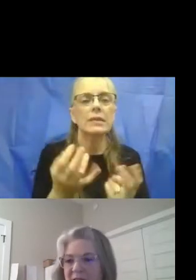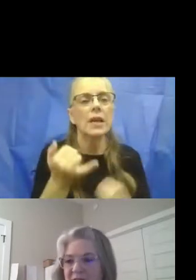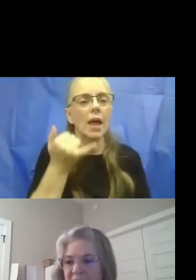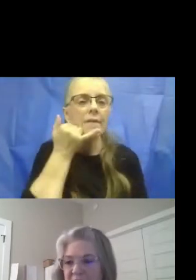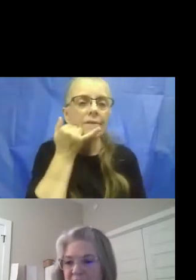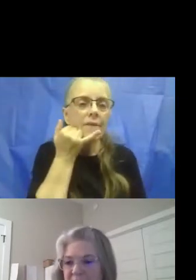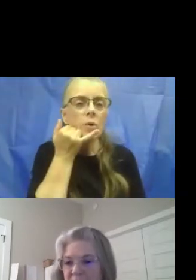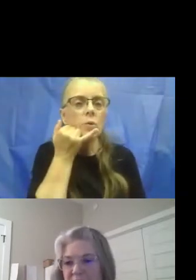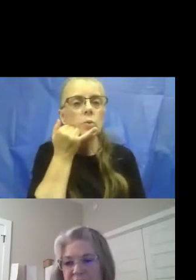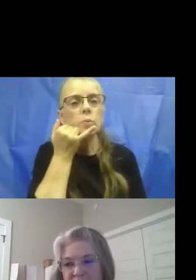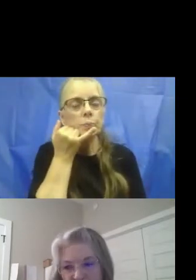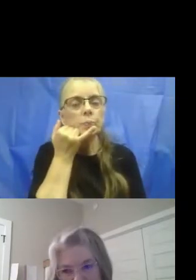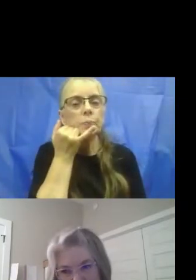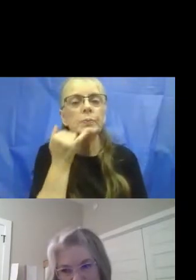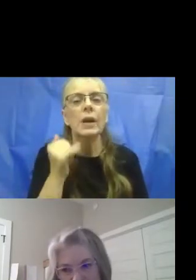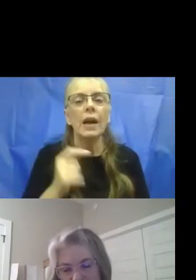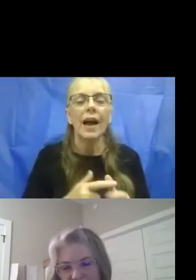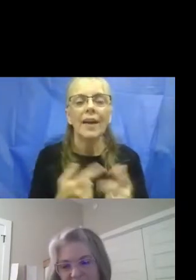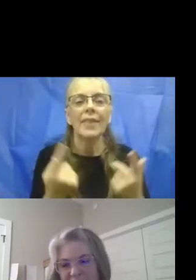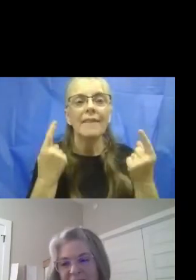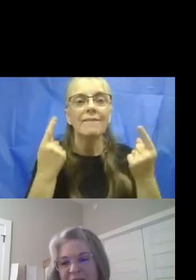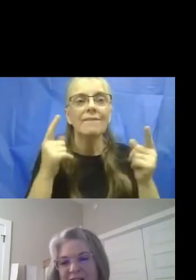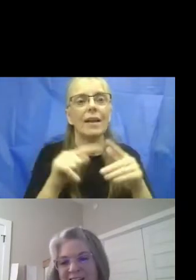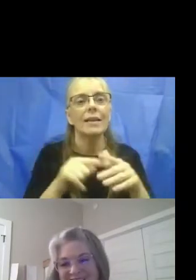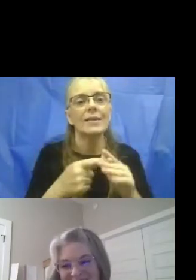and then I finally ventured into Zoom.